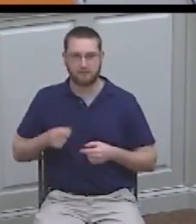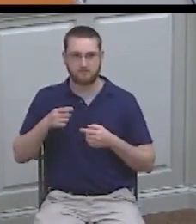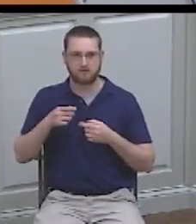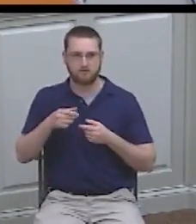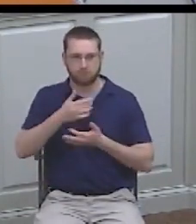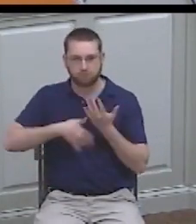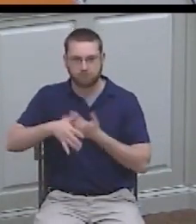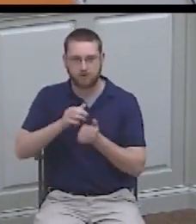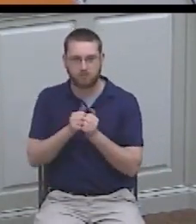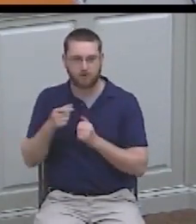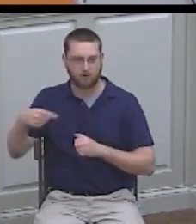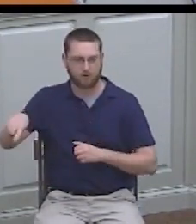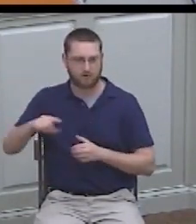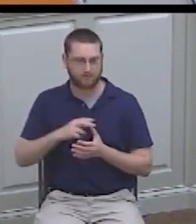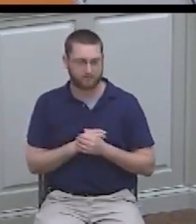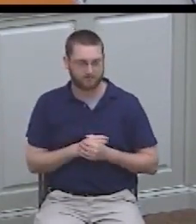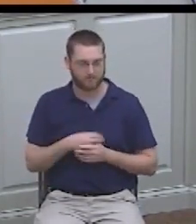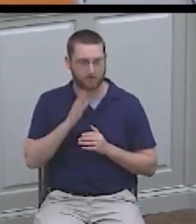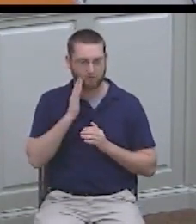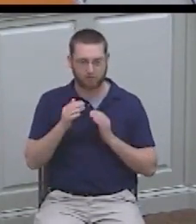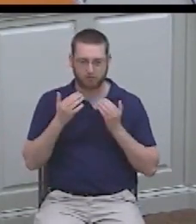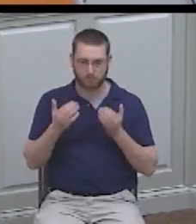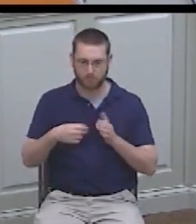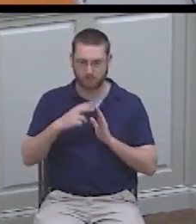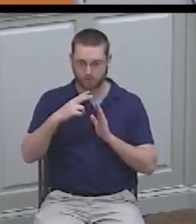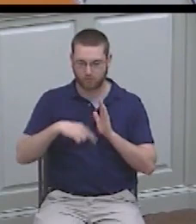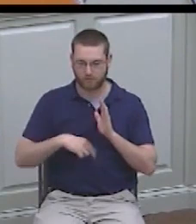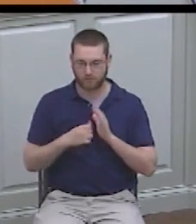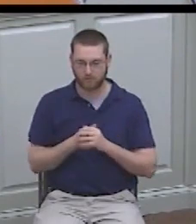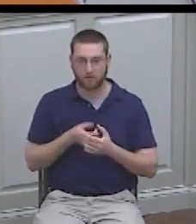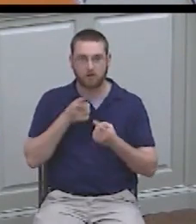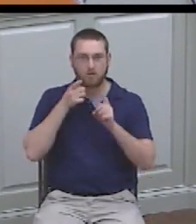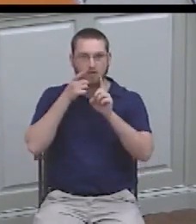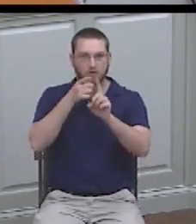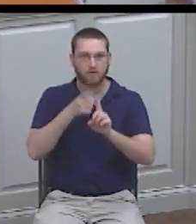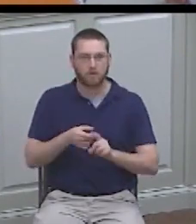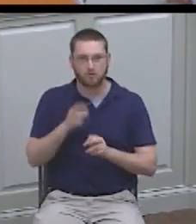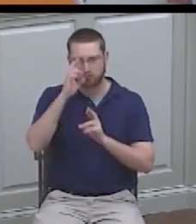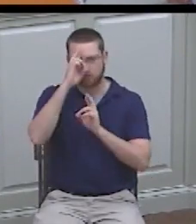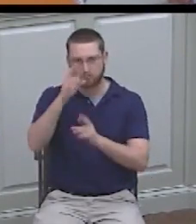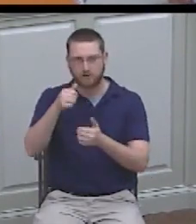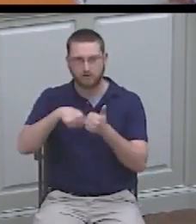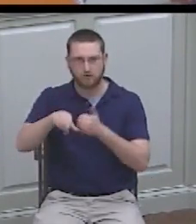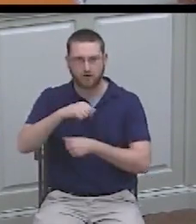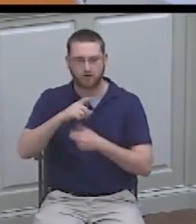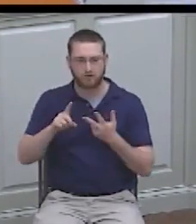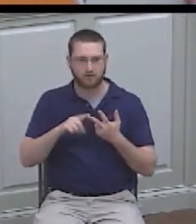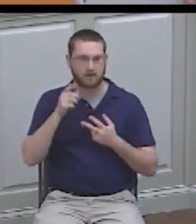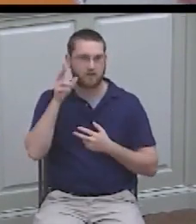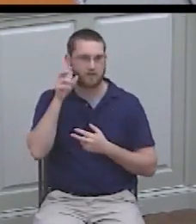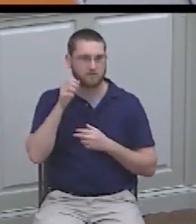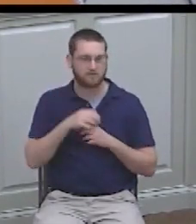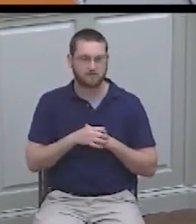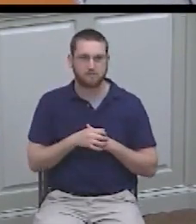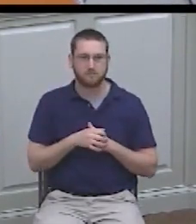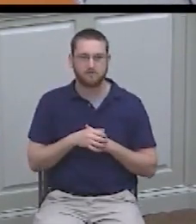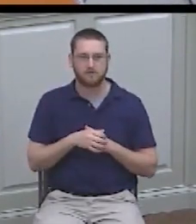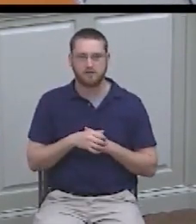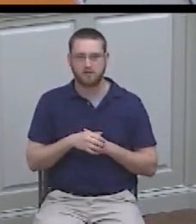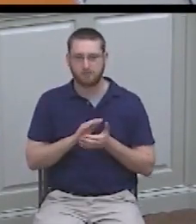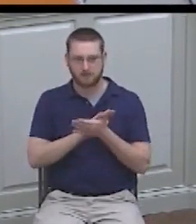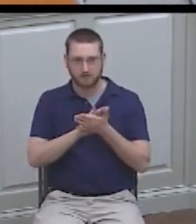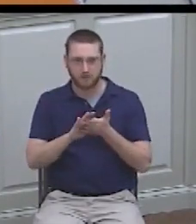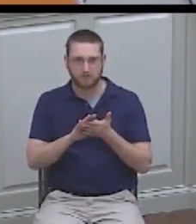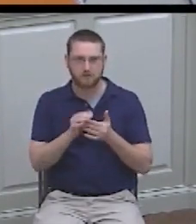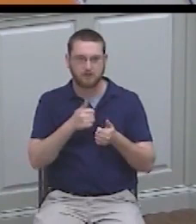you. So with that said, I'll read them. The goals are to respect one another, listen to one another, be civil to one